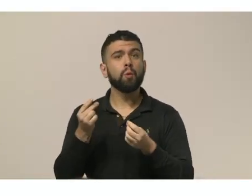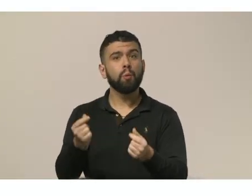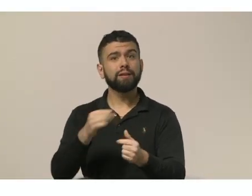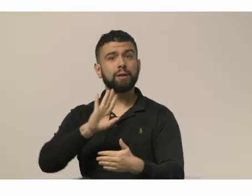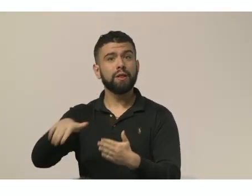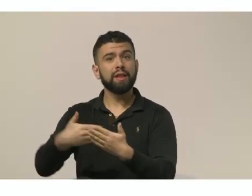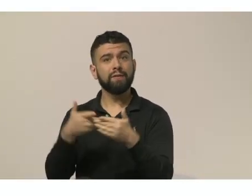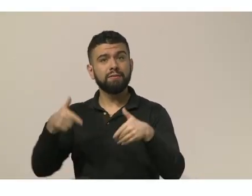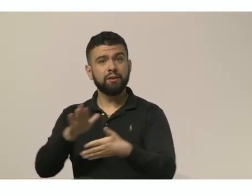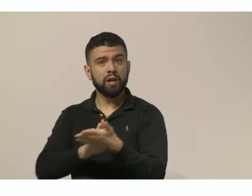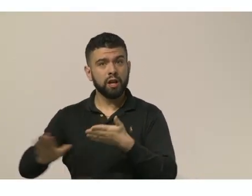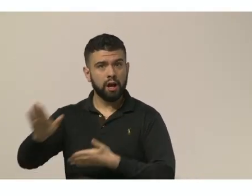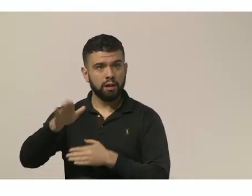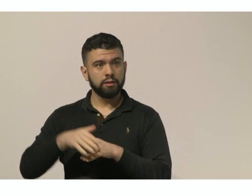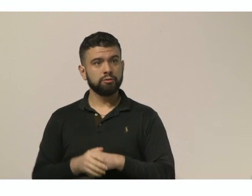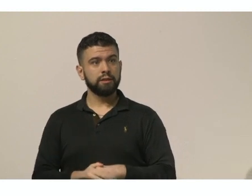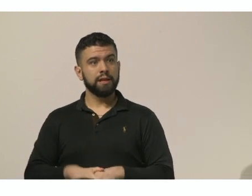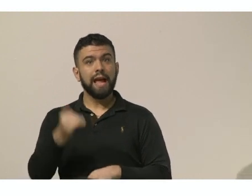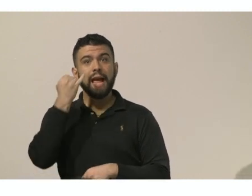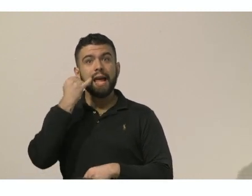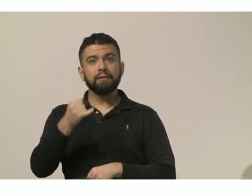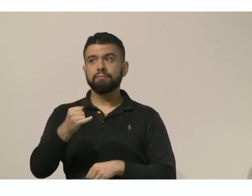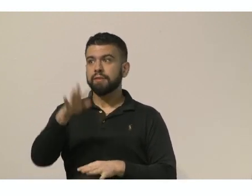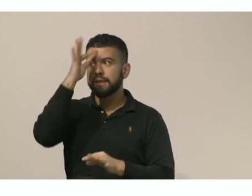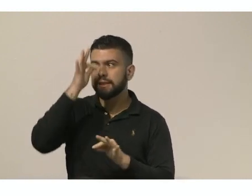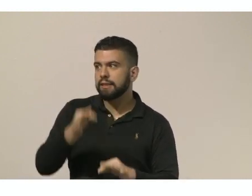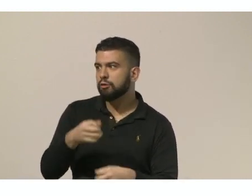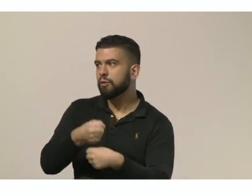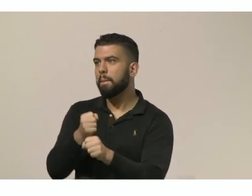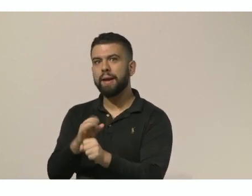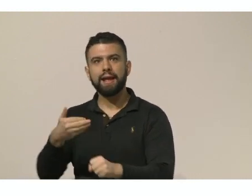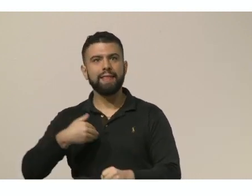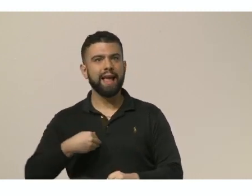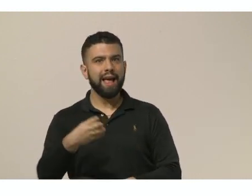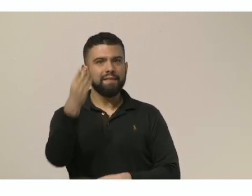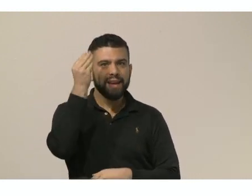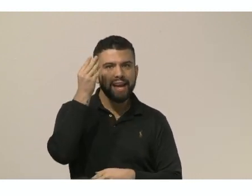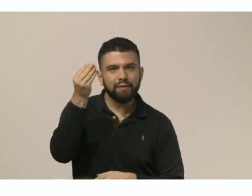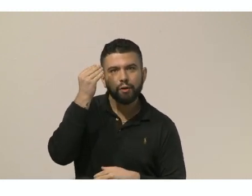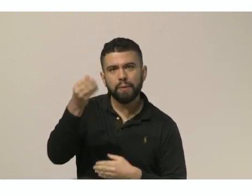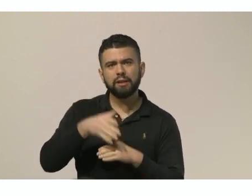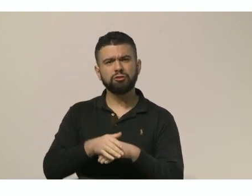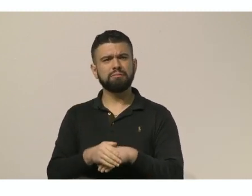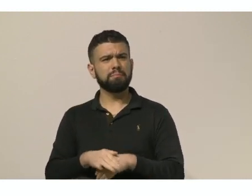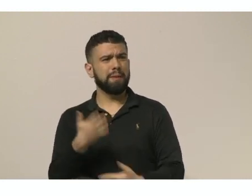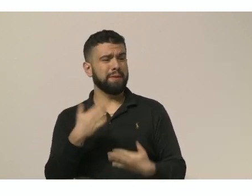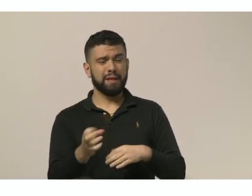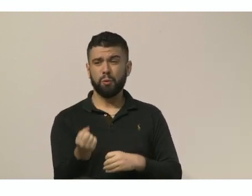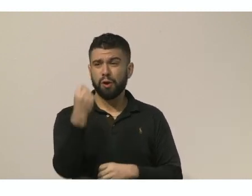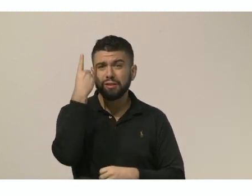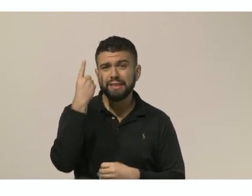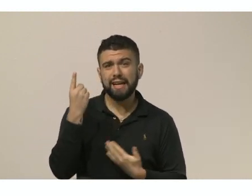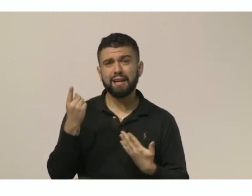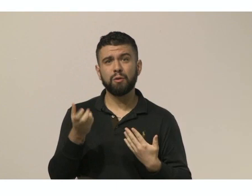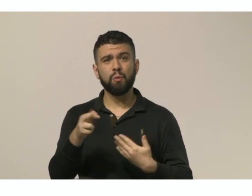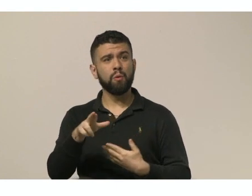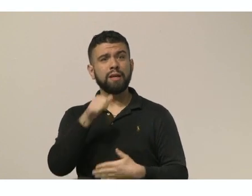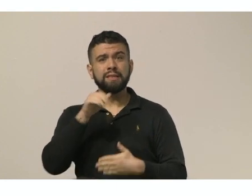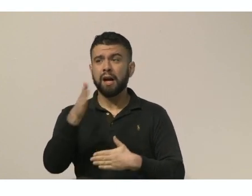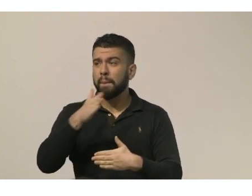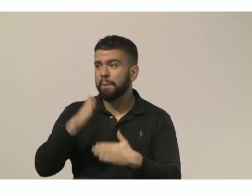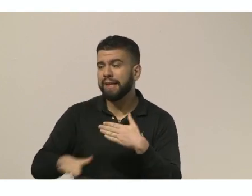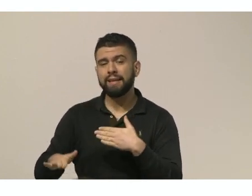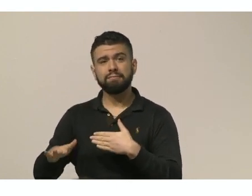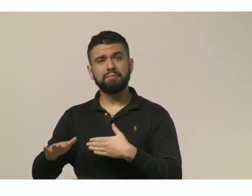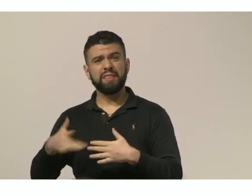These decisions, if made with information that is incomplete or hard to understand, or when students feel rushed,